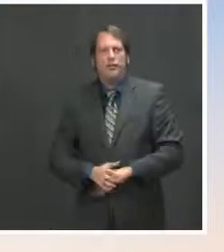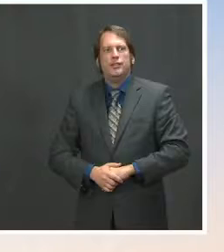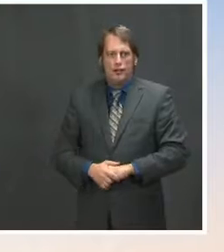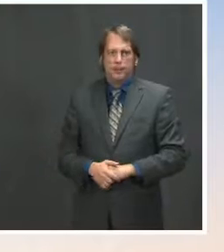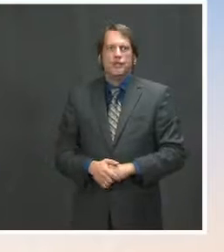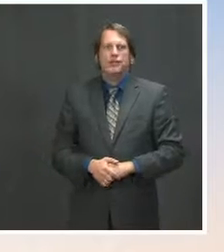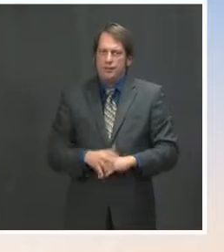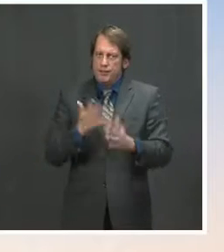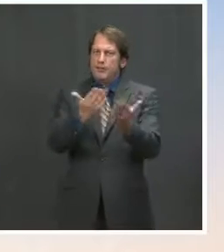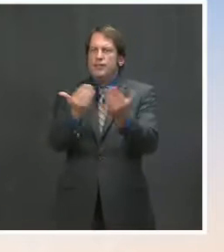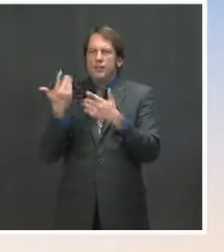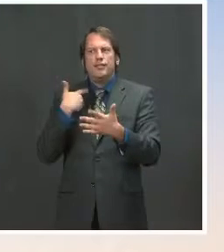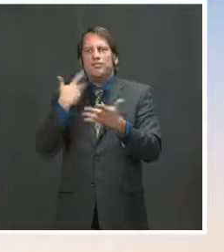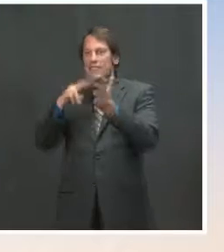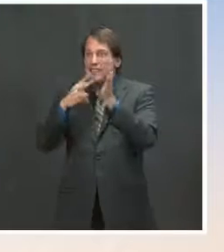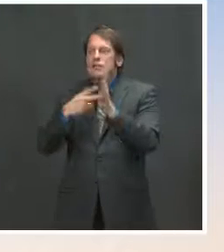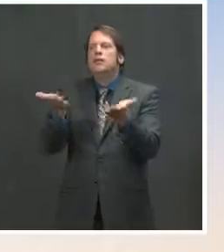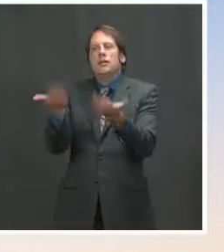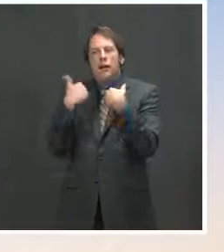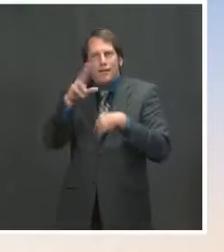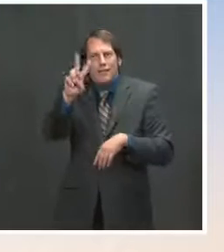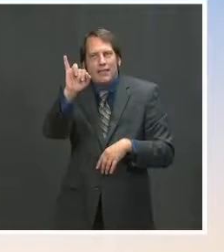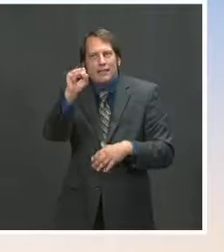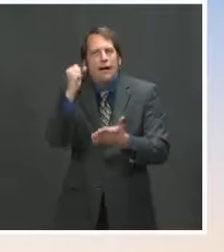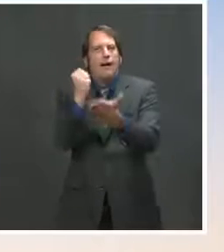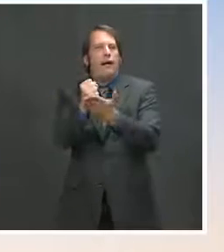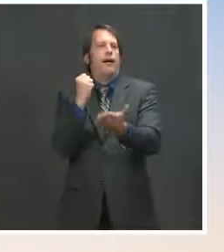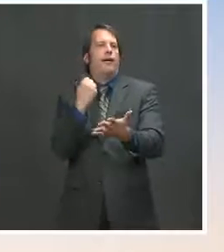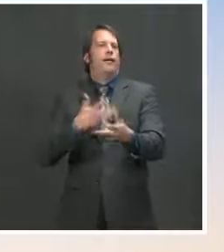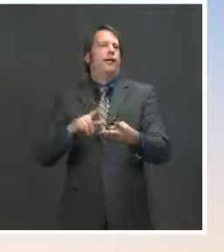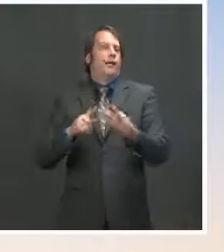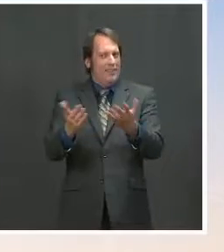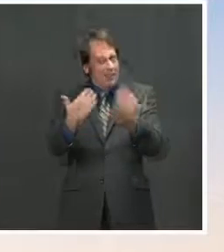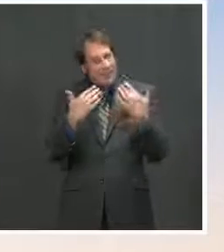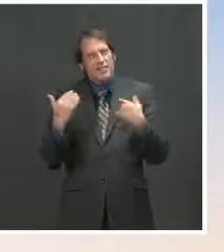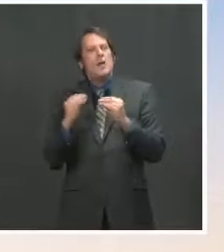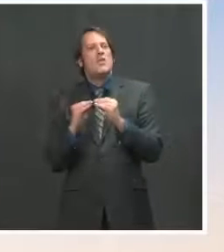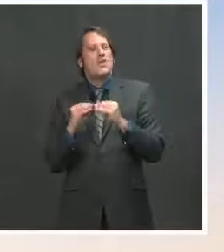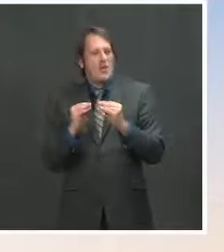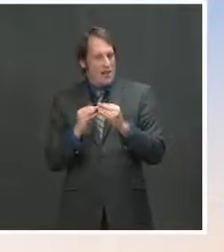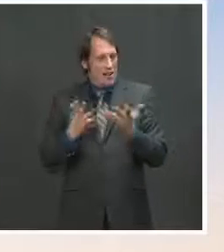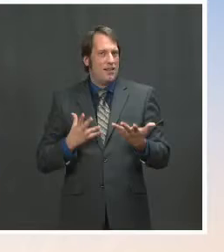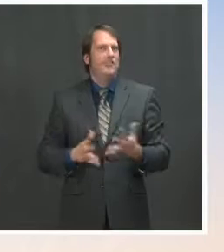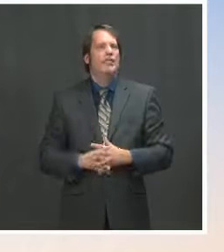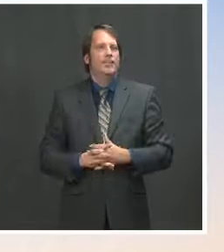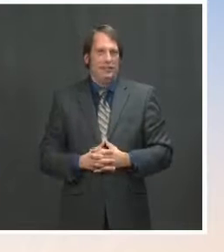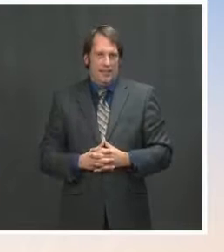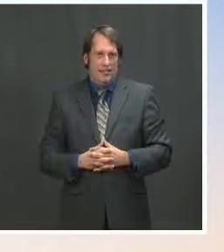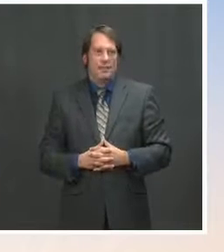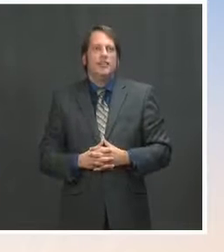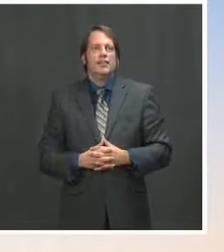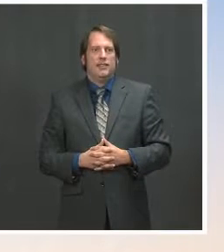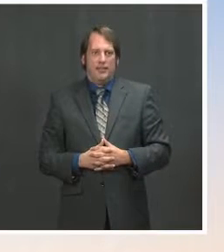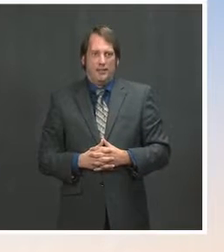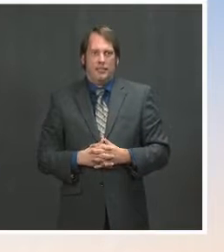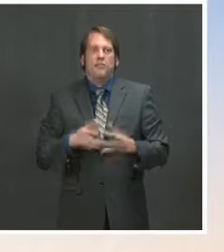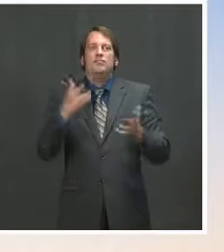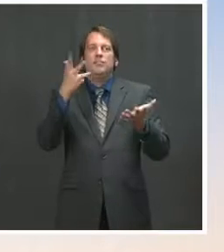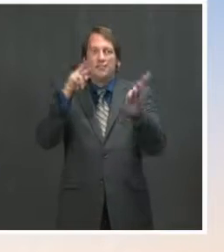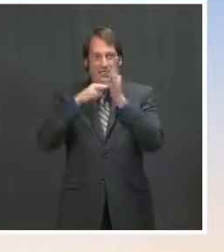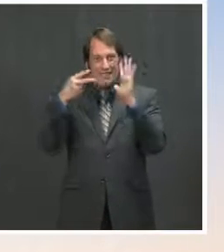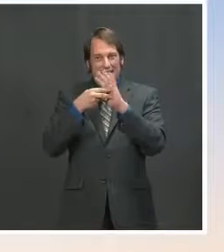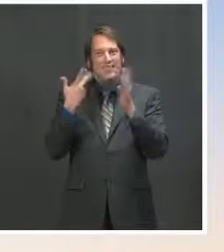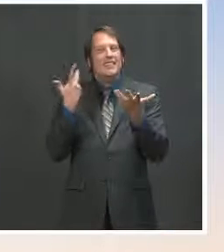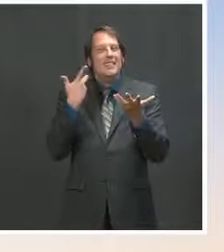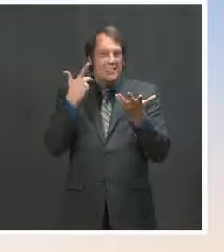to welcoming refugees in. So we provided more information, as sometimes is necessary to do. Okay. And